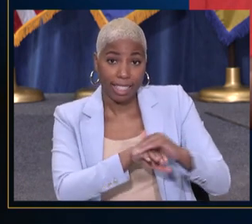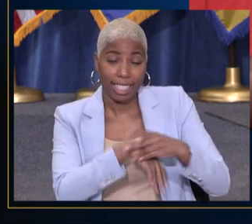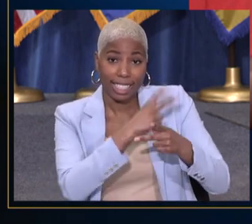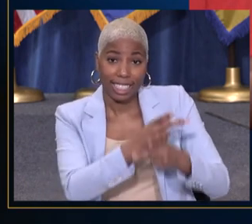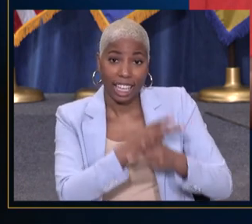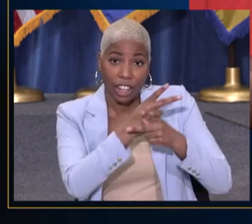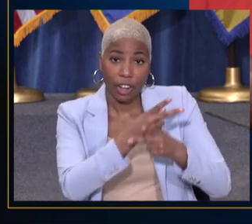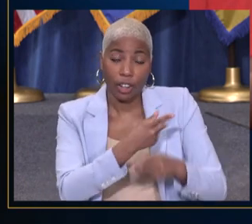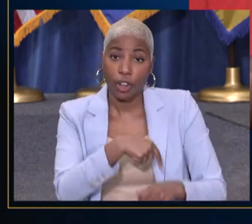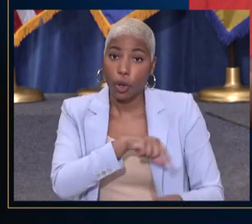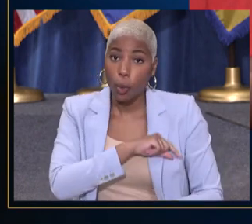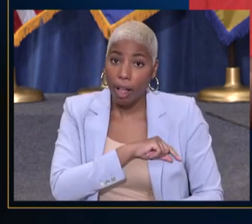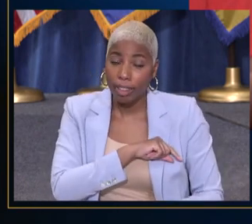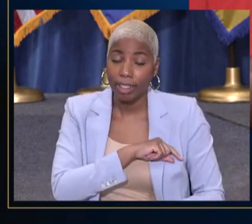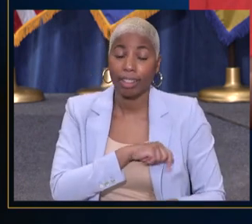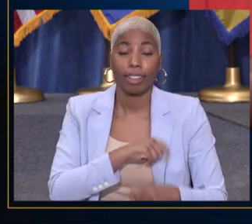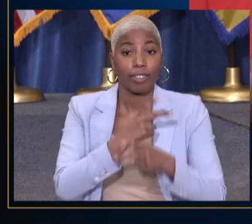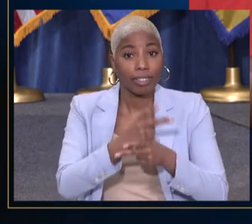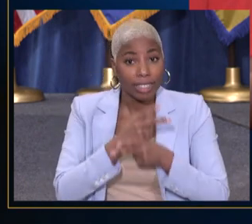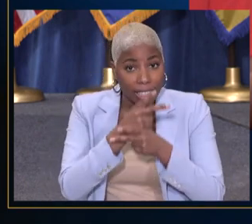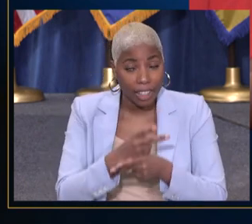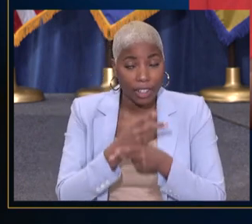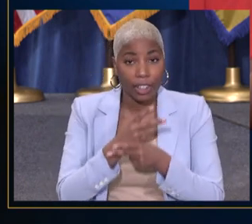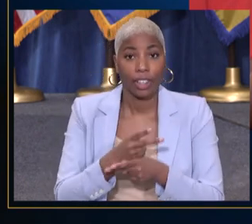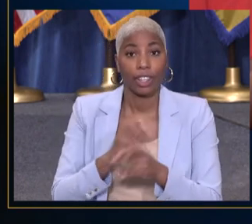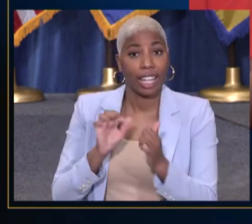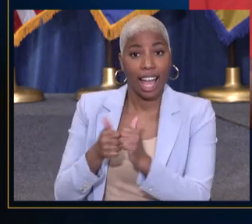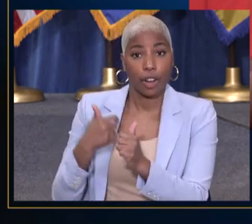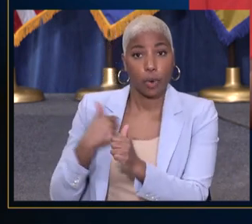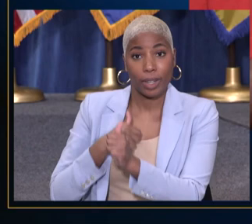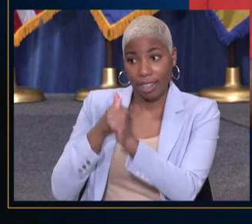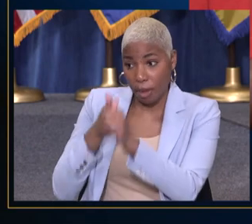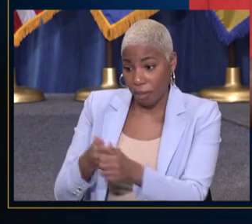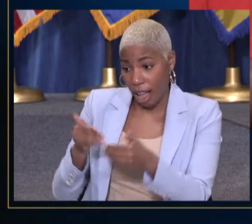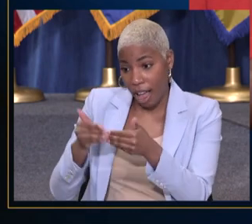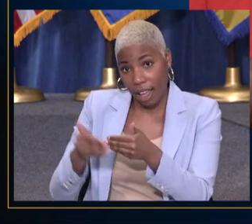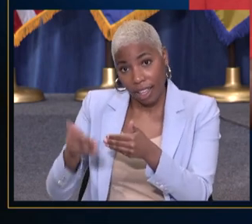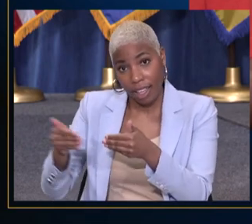the quality of care that we're getting, our ability to comply with that care.